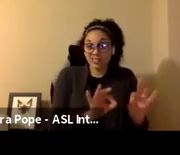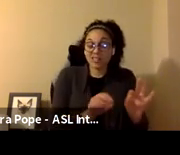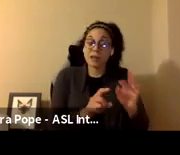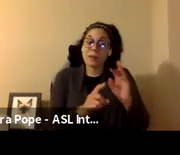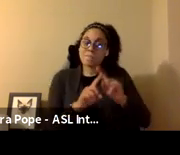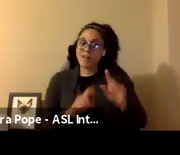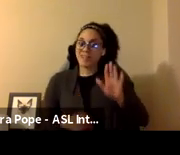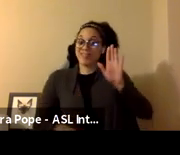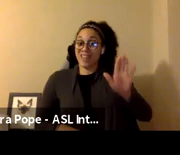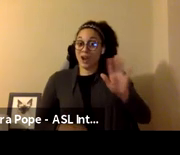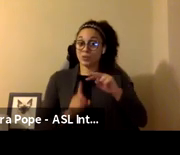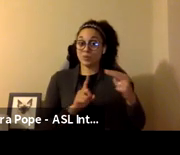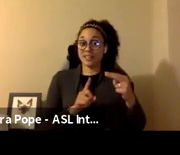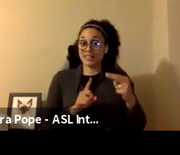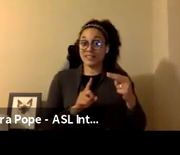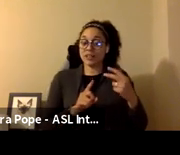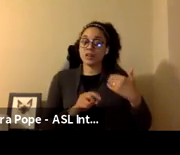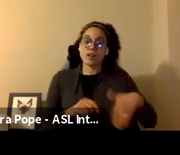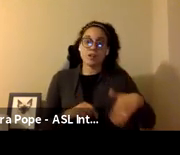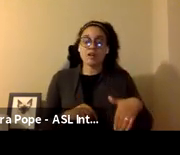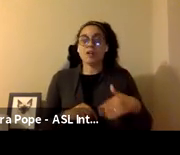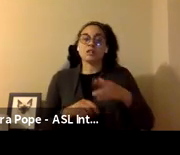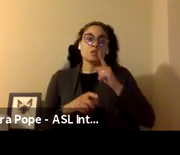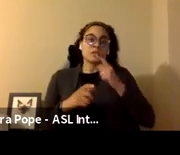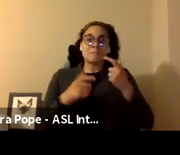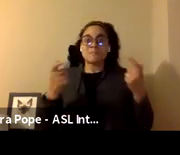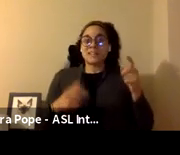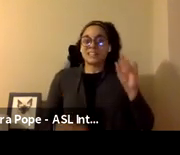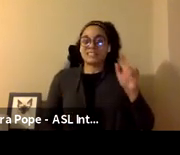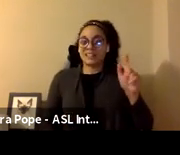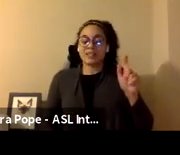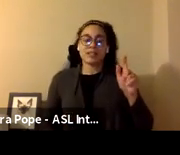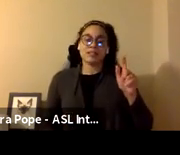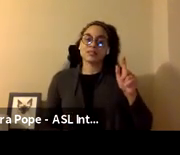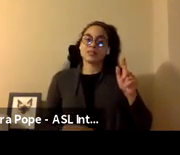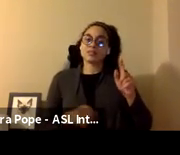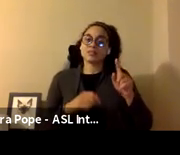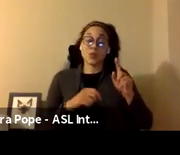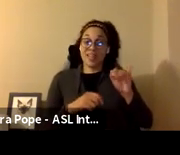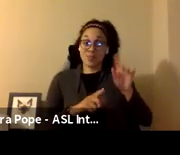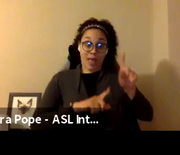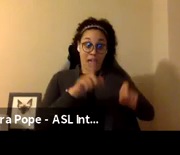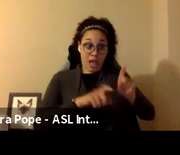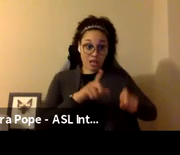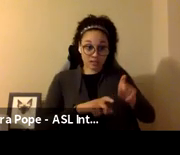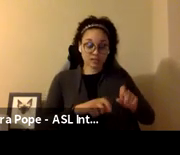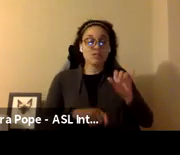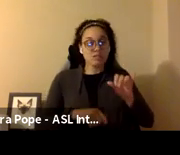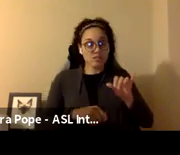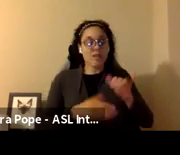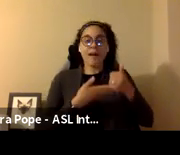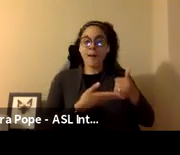really big. So by asking that question, they're getting to practice what exactly it is. It's that